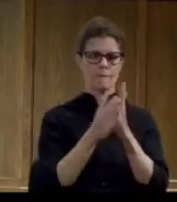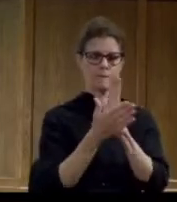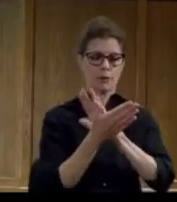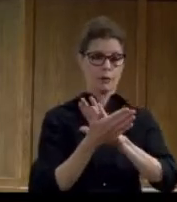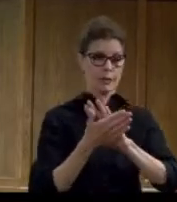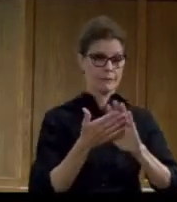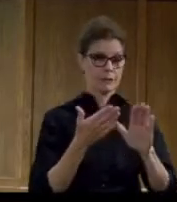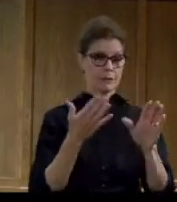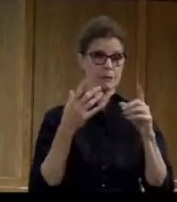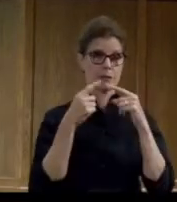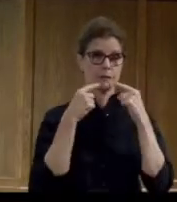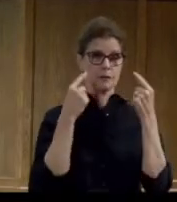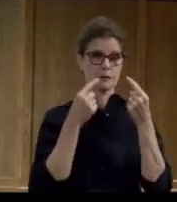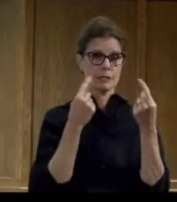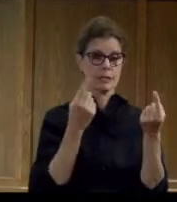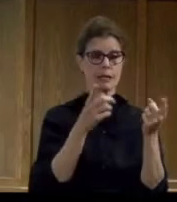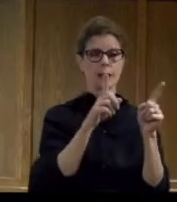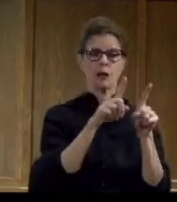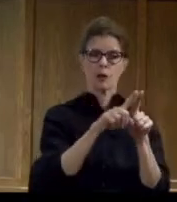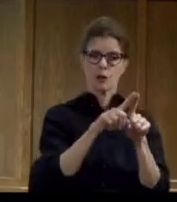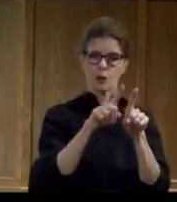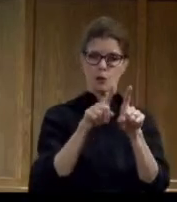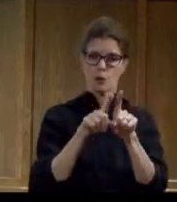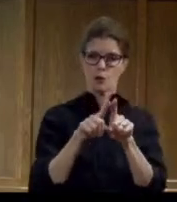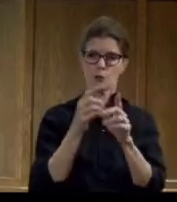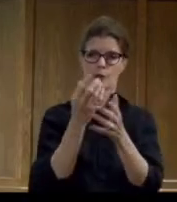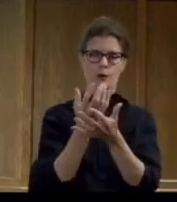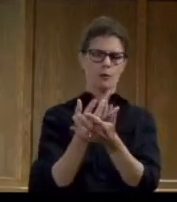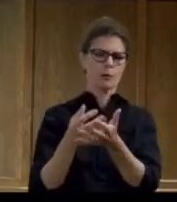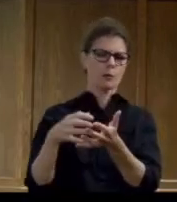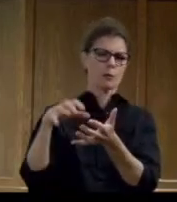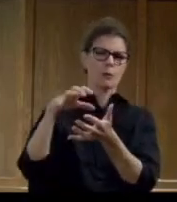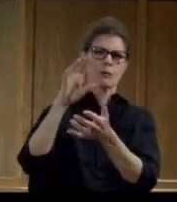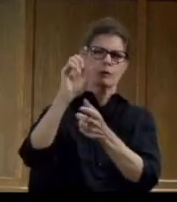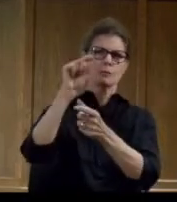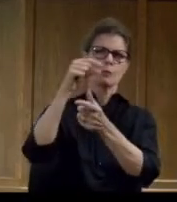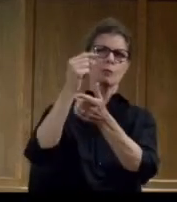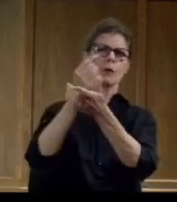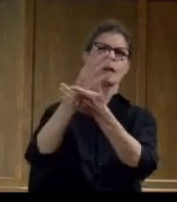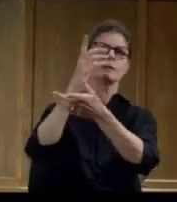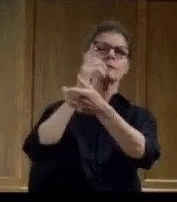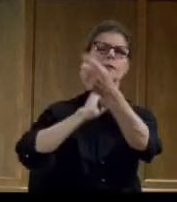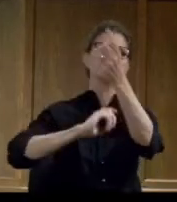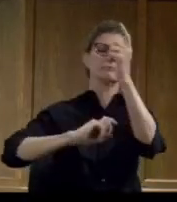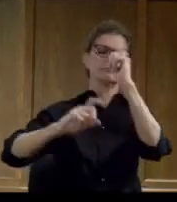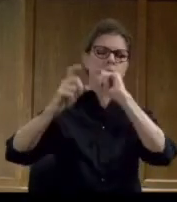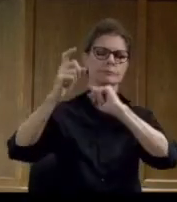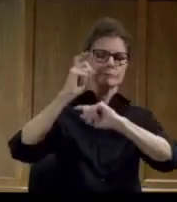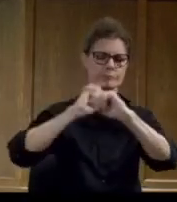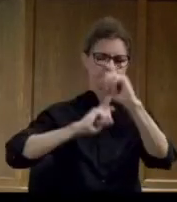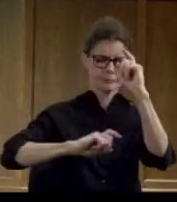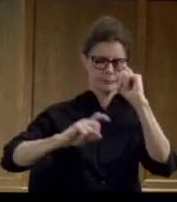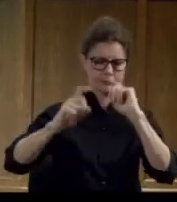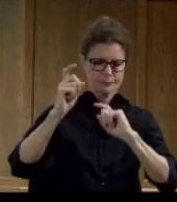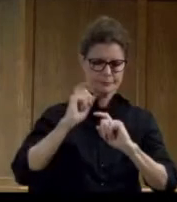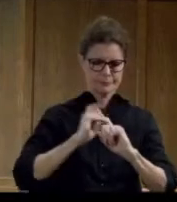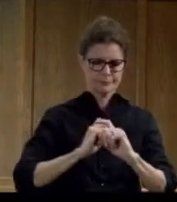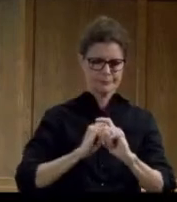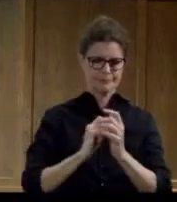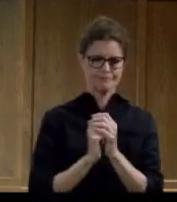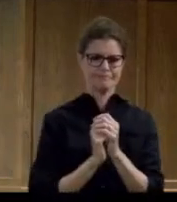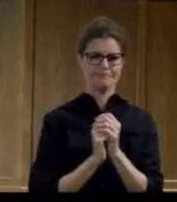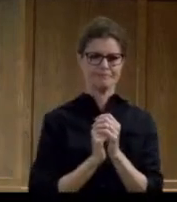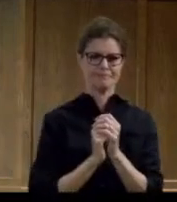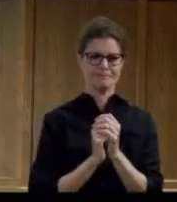sins, in accordance with the riches of God's grace that he lavished on us. Here's the second thing